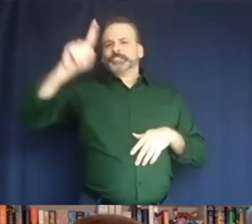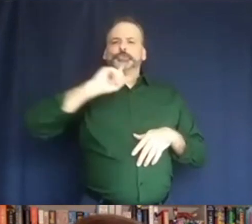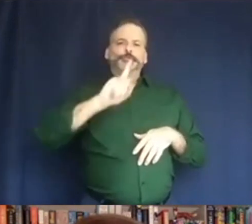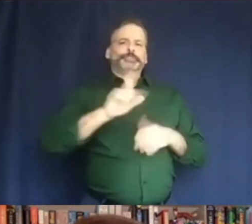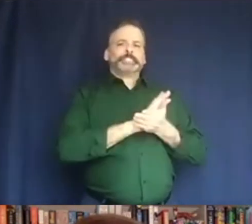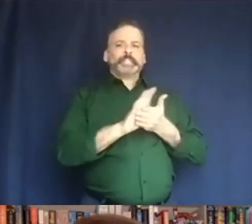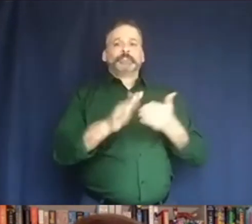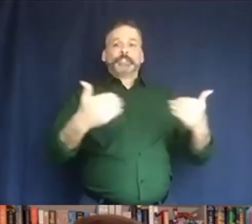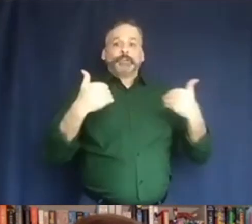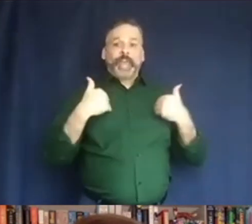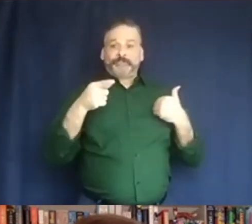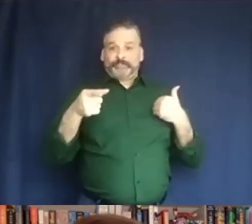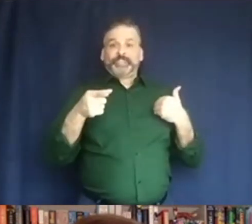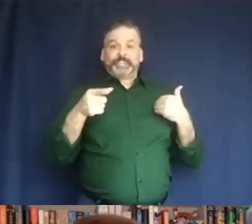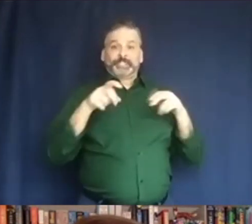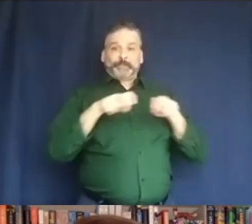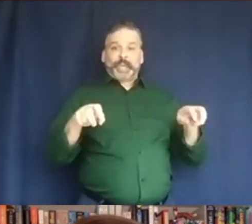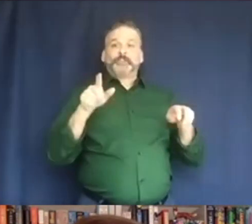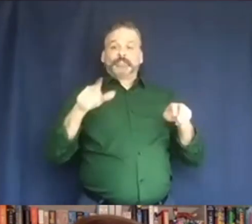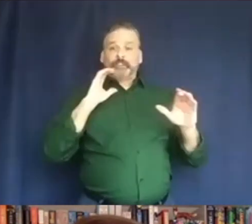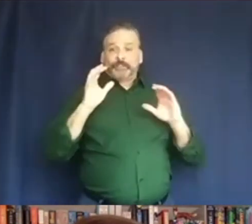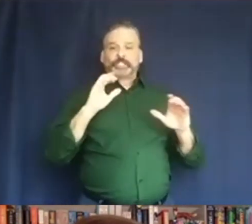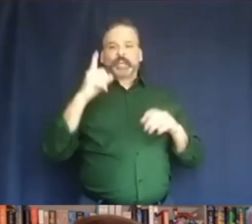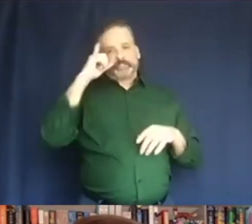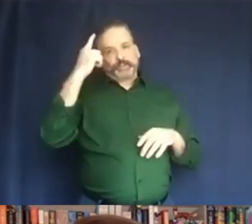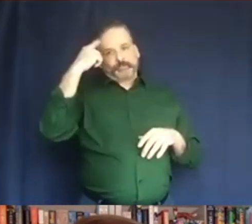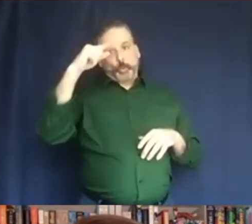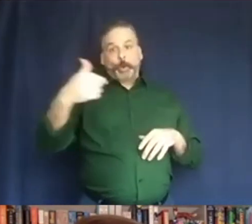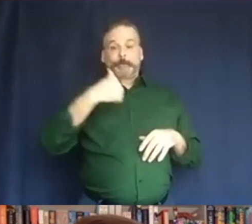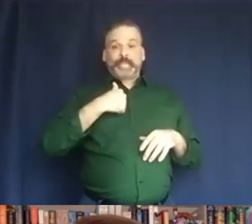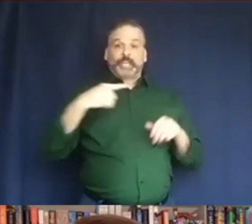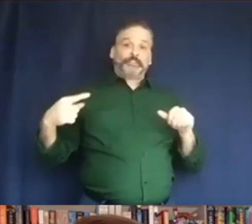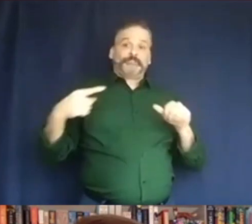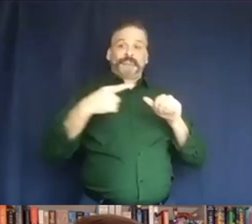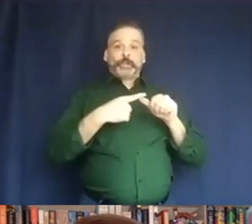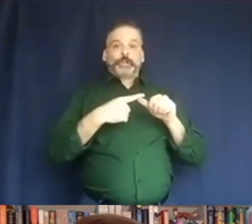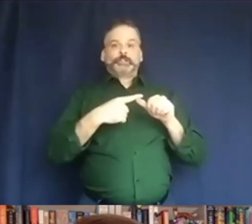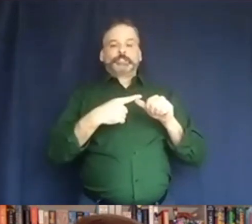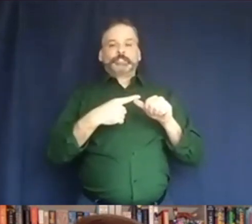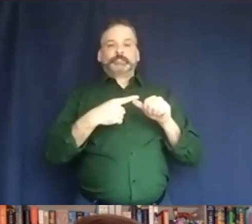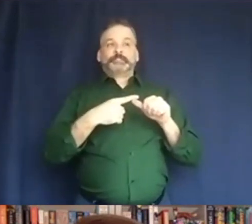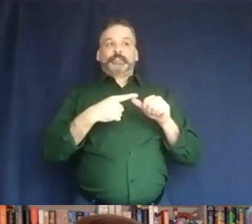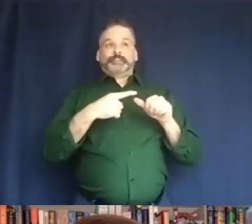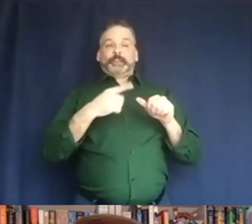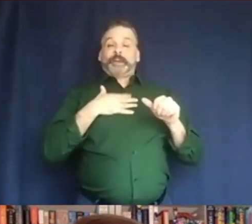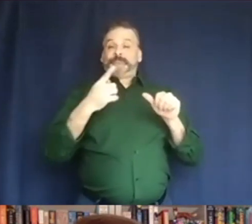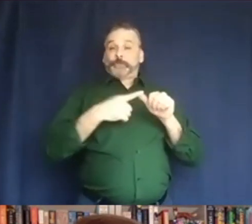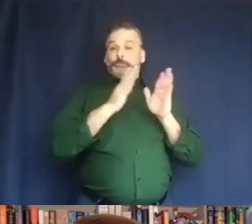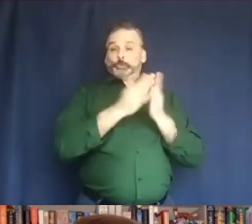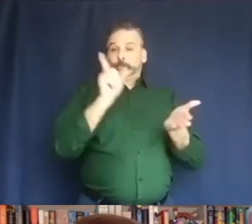this panel and this conversation. But I think for me, the first thing that, when my first book came